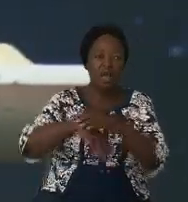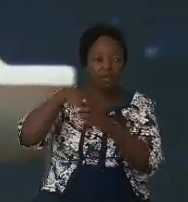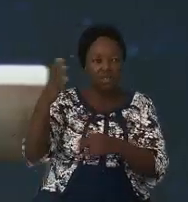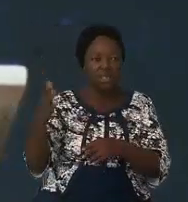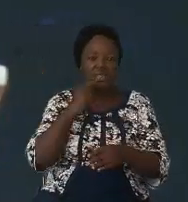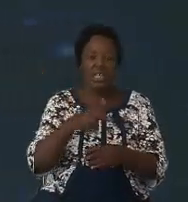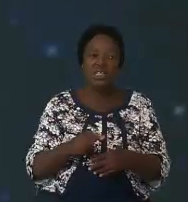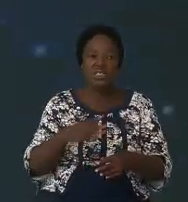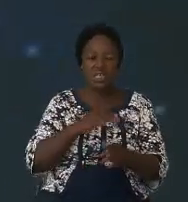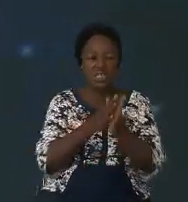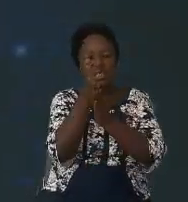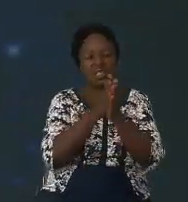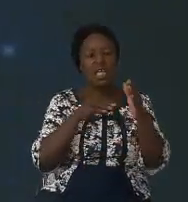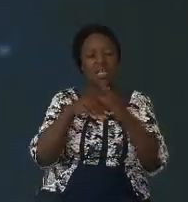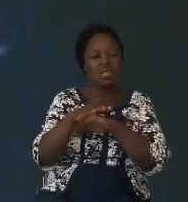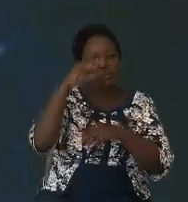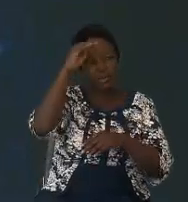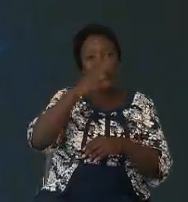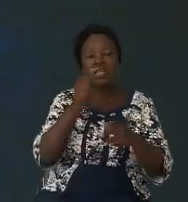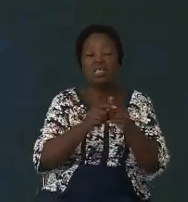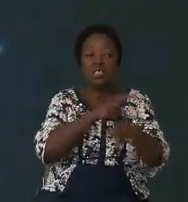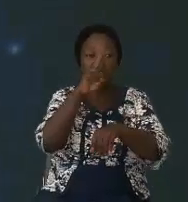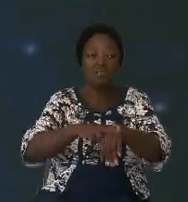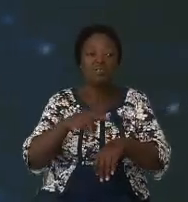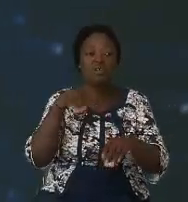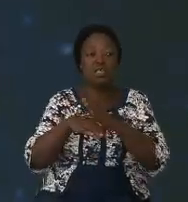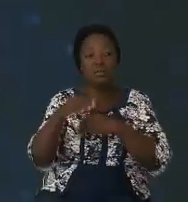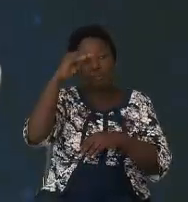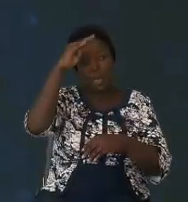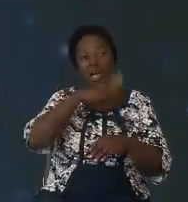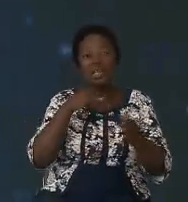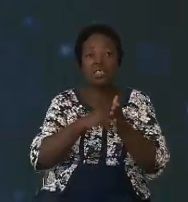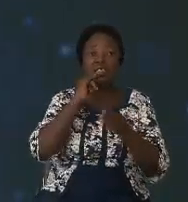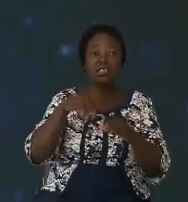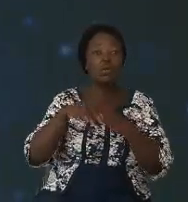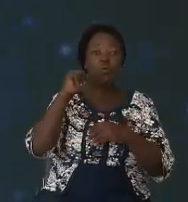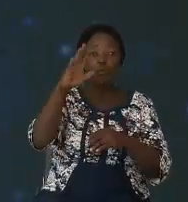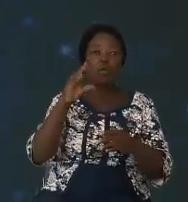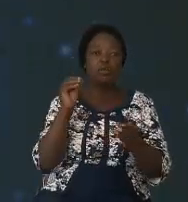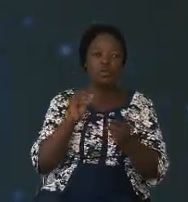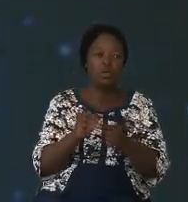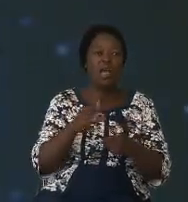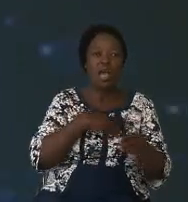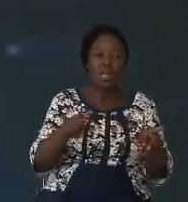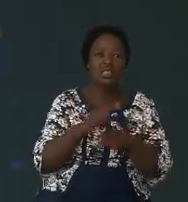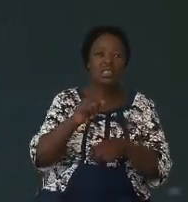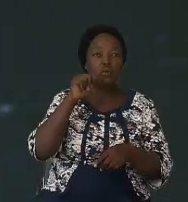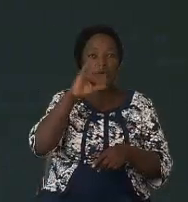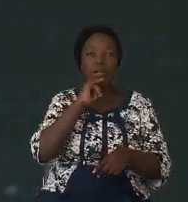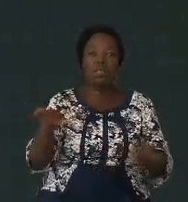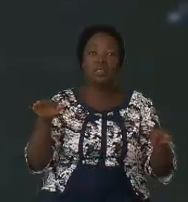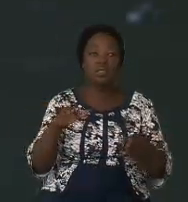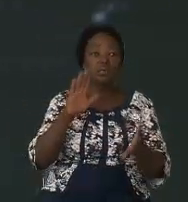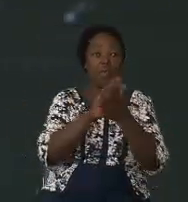the depravity in man. There's the propensity in man. There's the nature in man. And it's in the